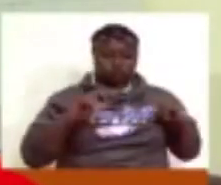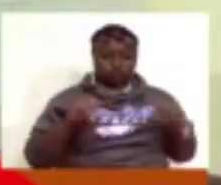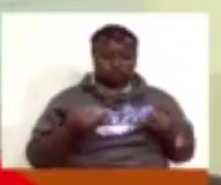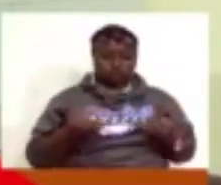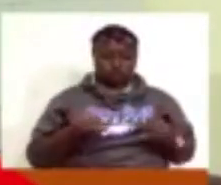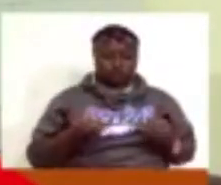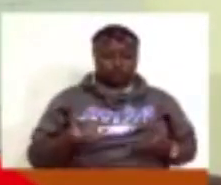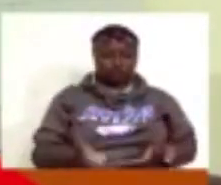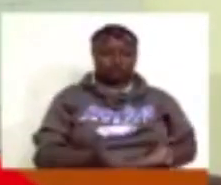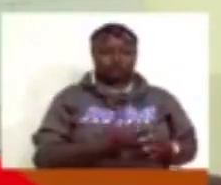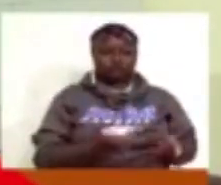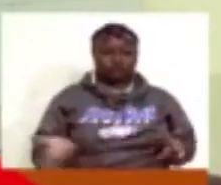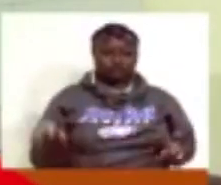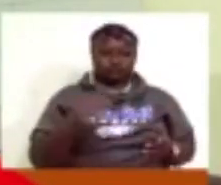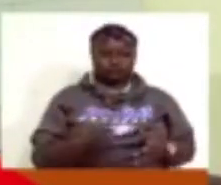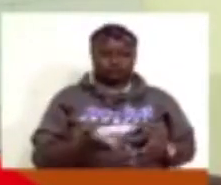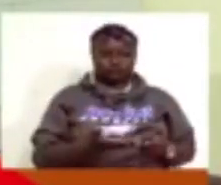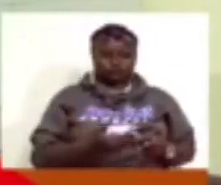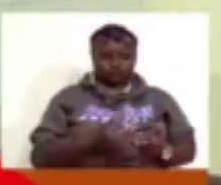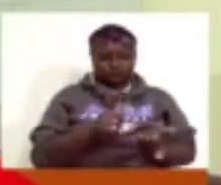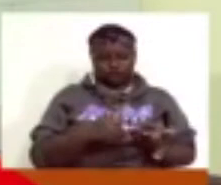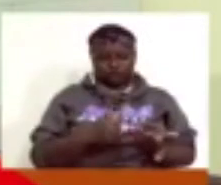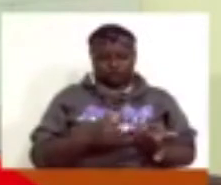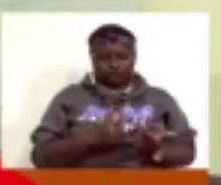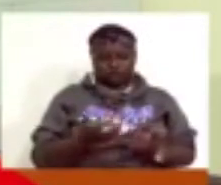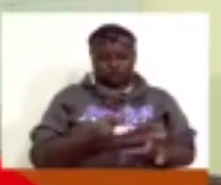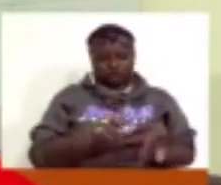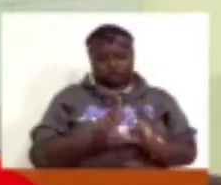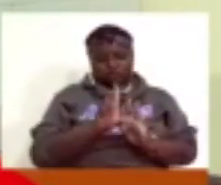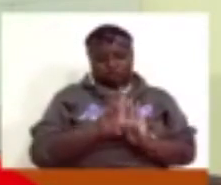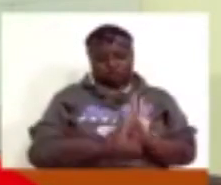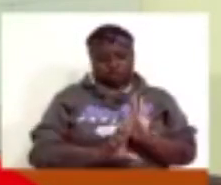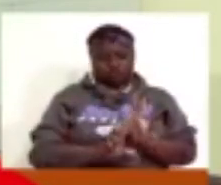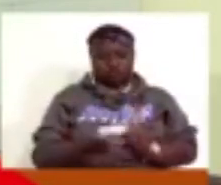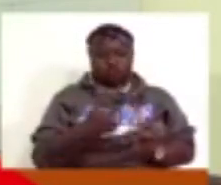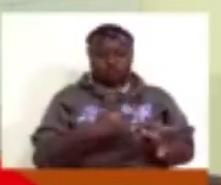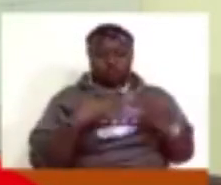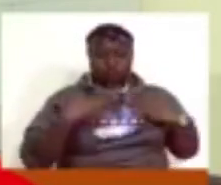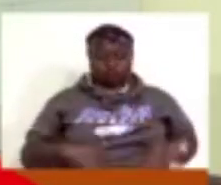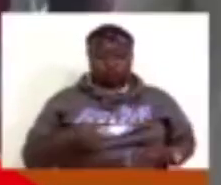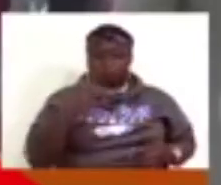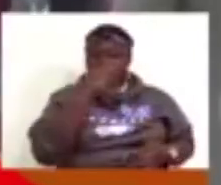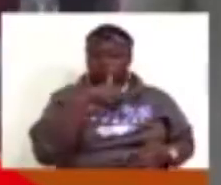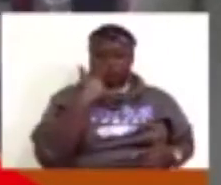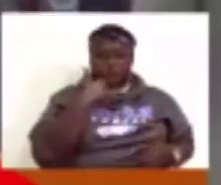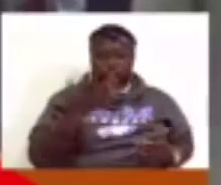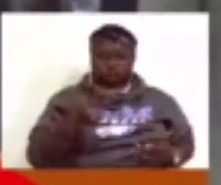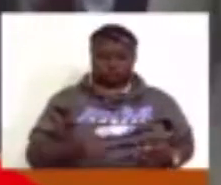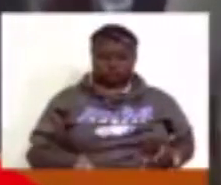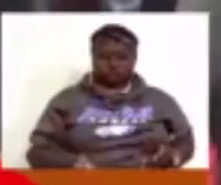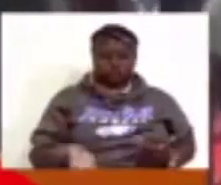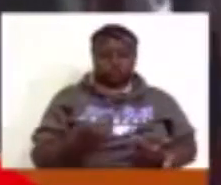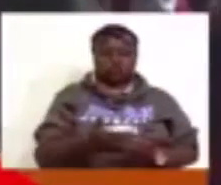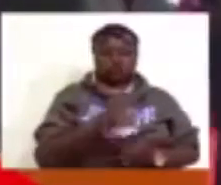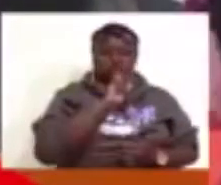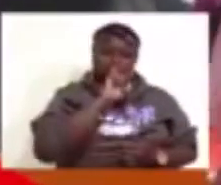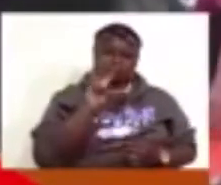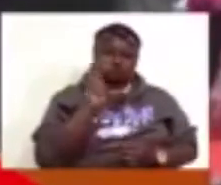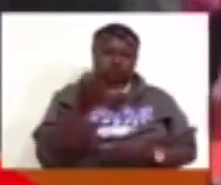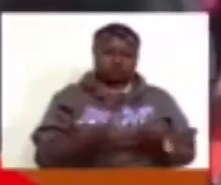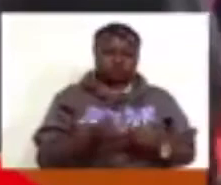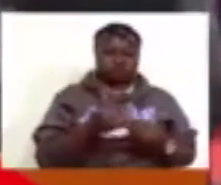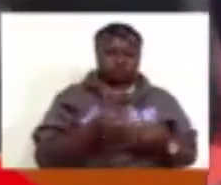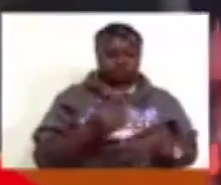the people who are making decisions at that level are not making them in the interest of the people who are here. Kuronekana ta ruriri rwa